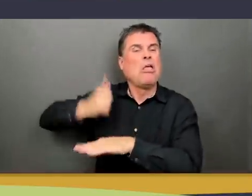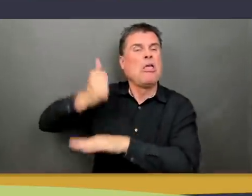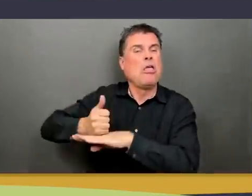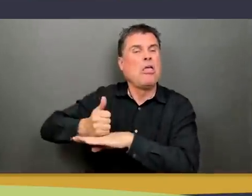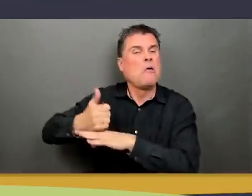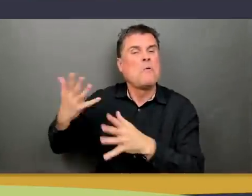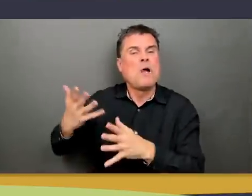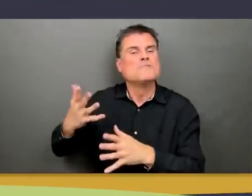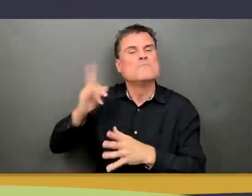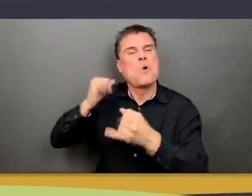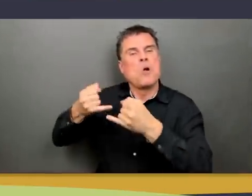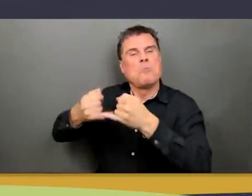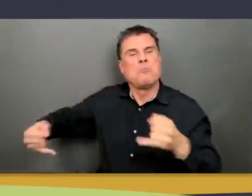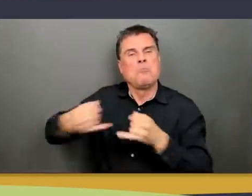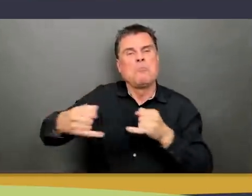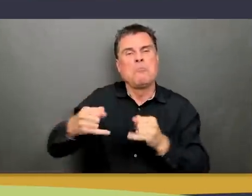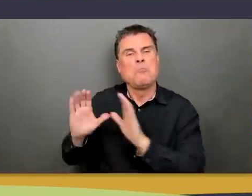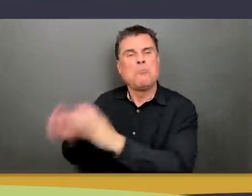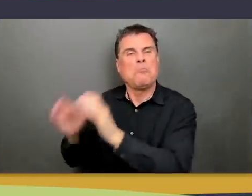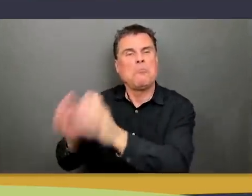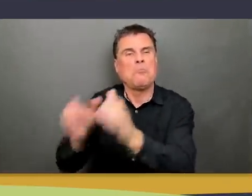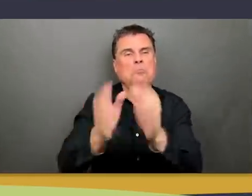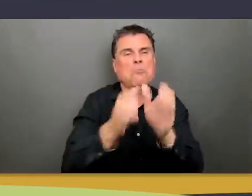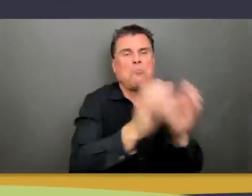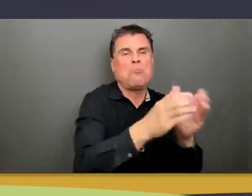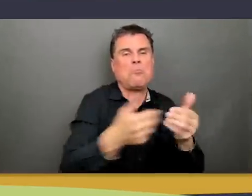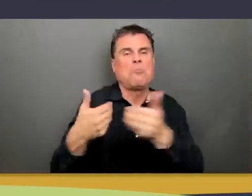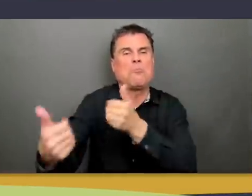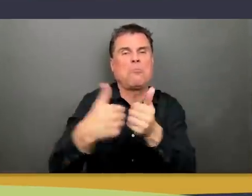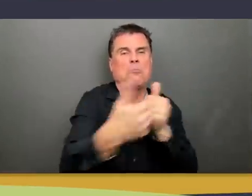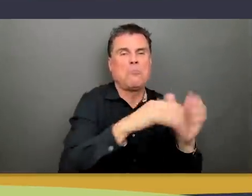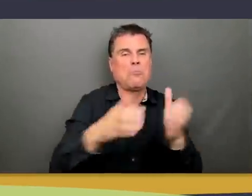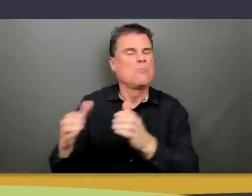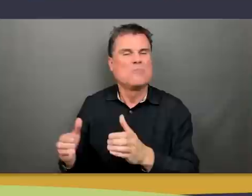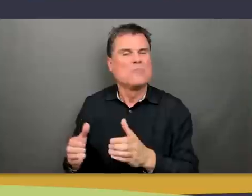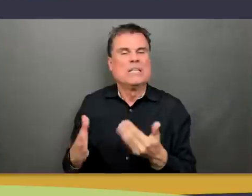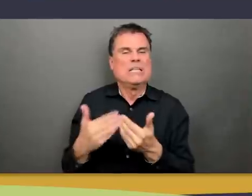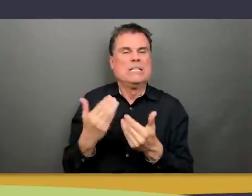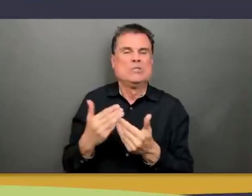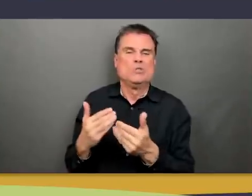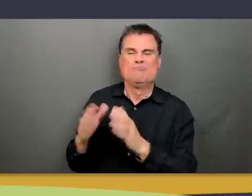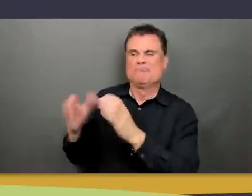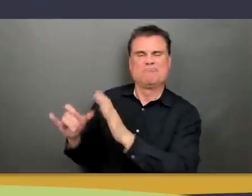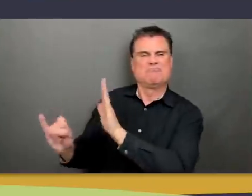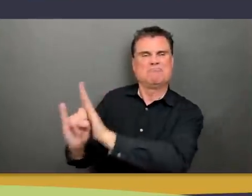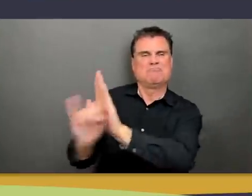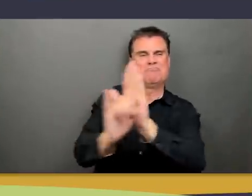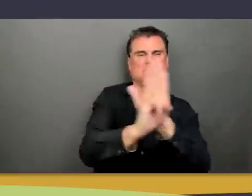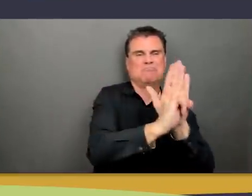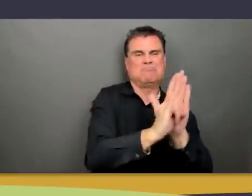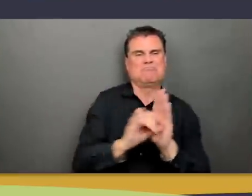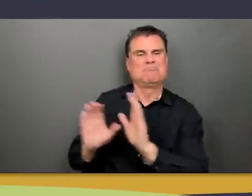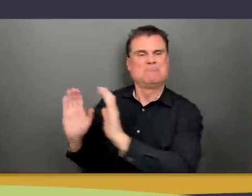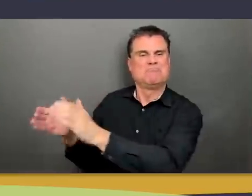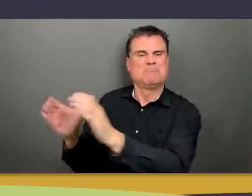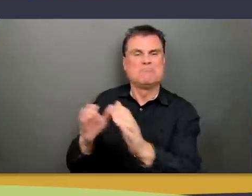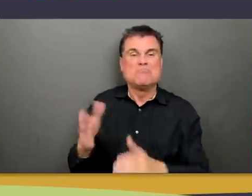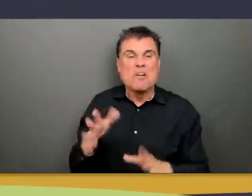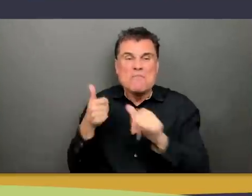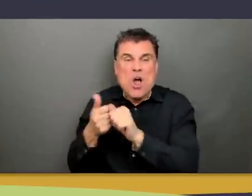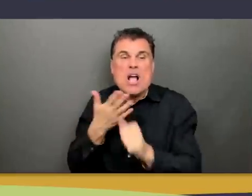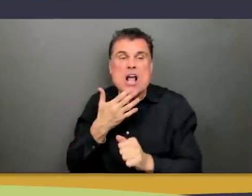was an easy classification because people can be quickly sorted by the presence of melanin in their skin.